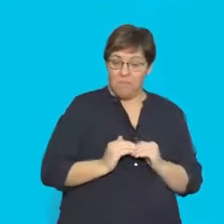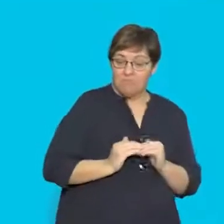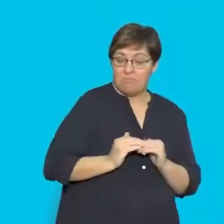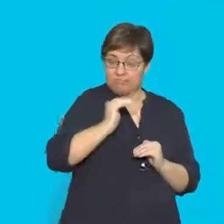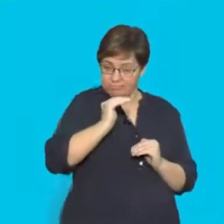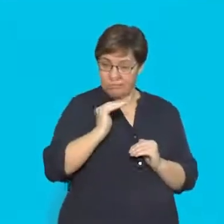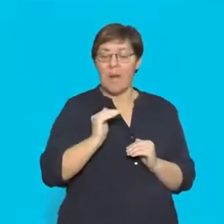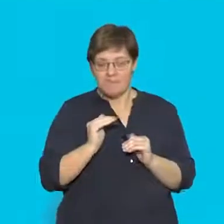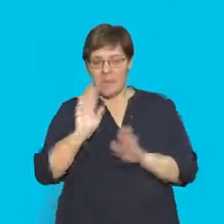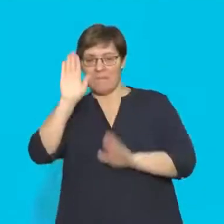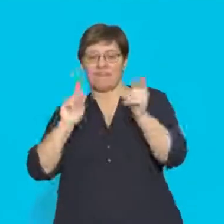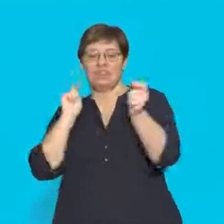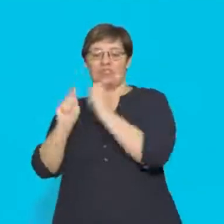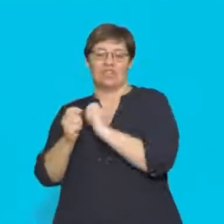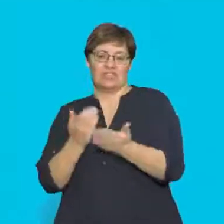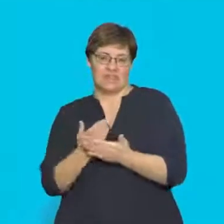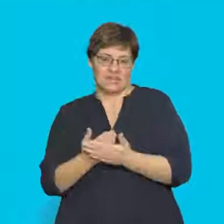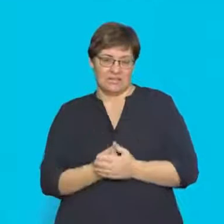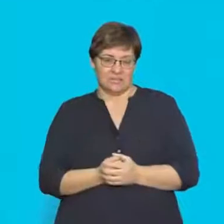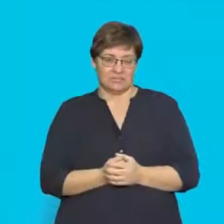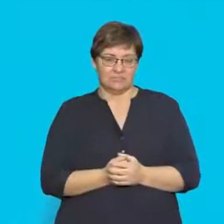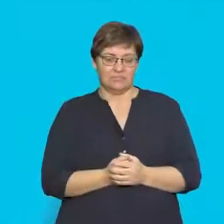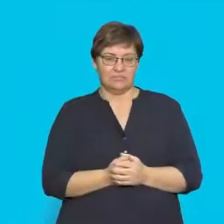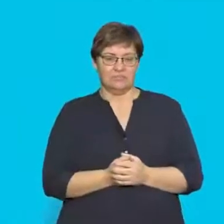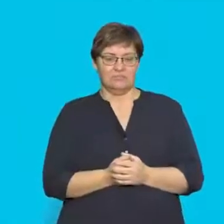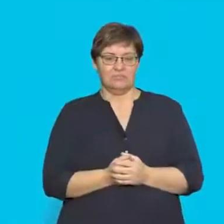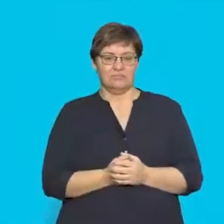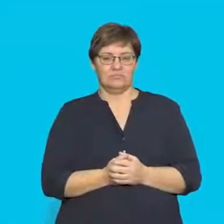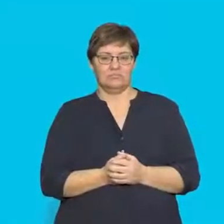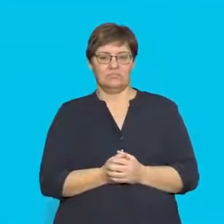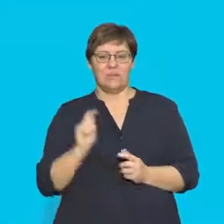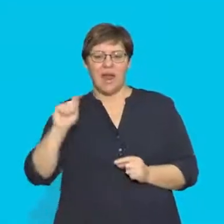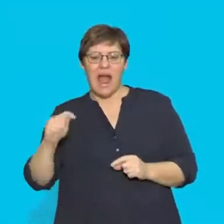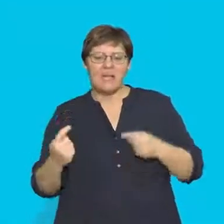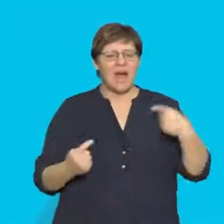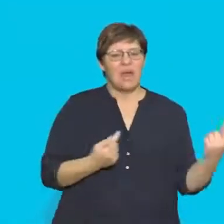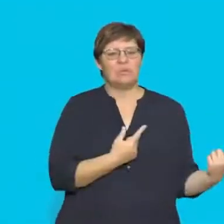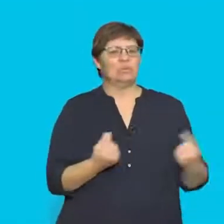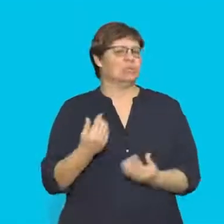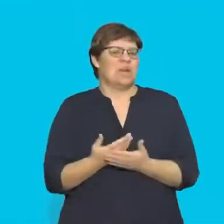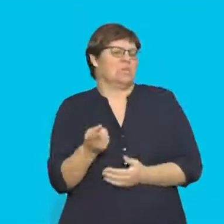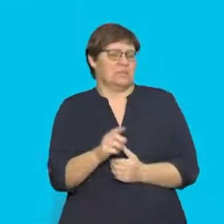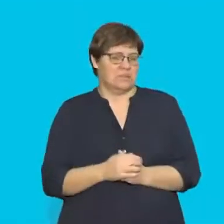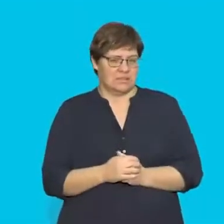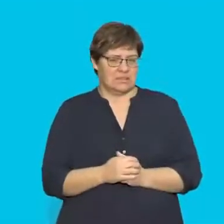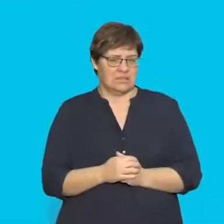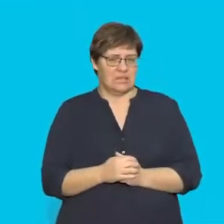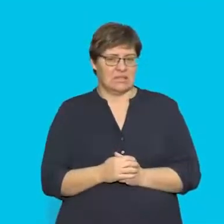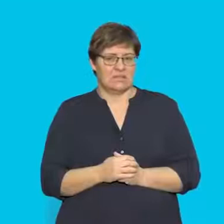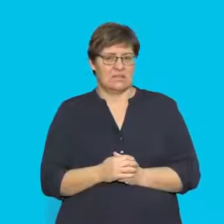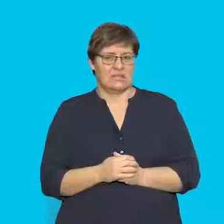current, we can change the pattern. But one of the other things we could do is we could change